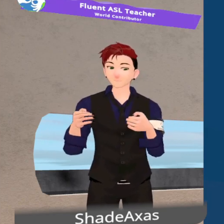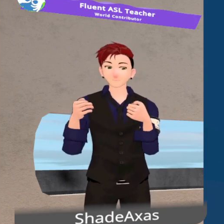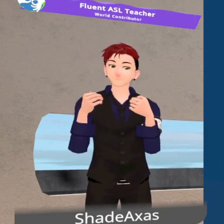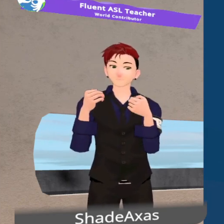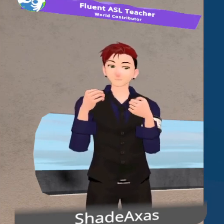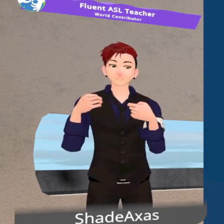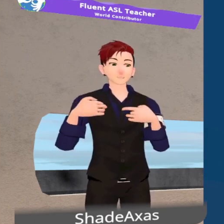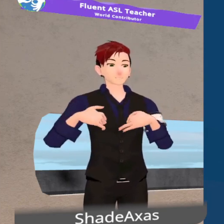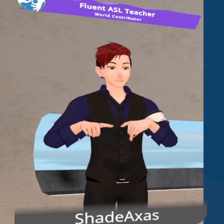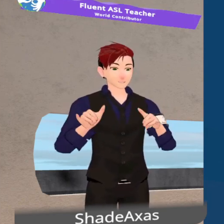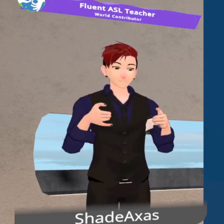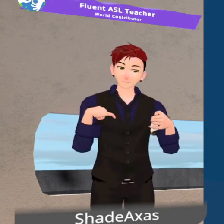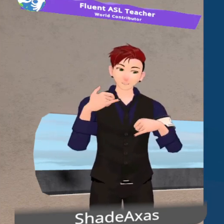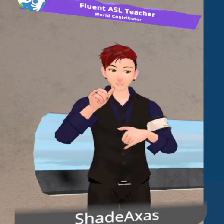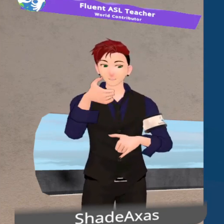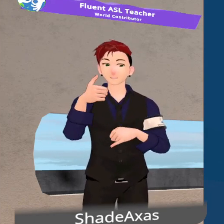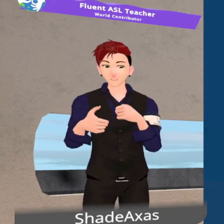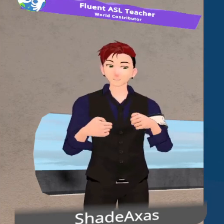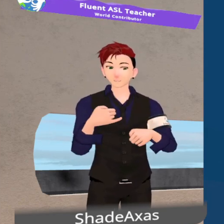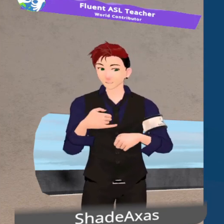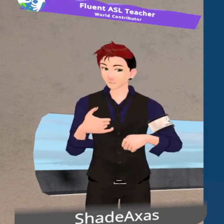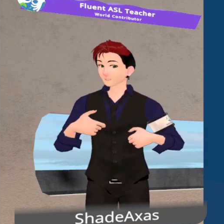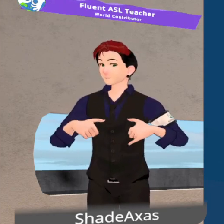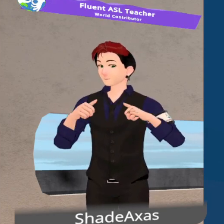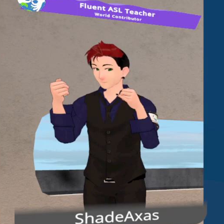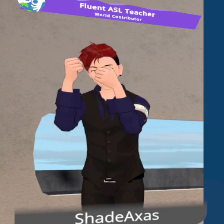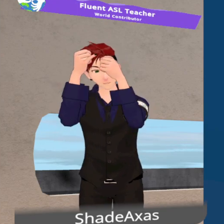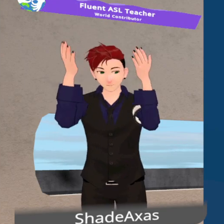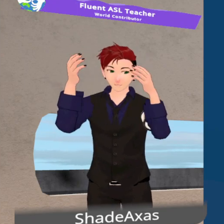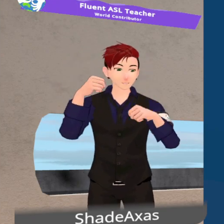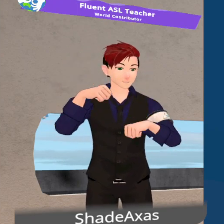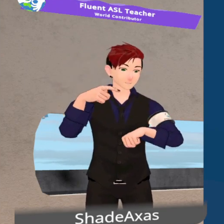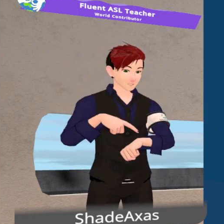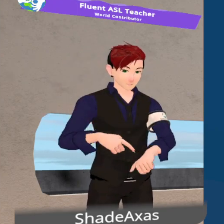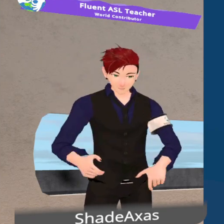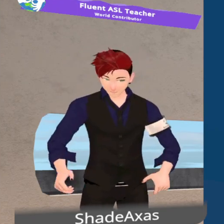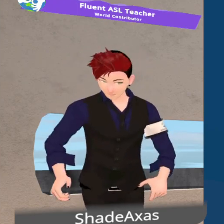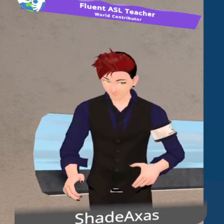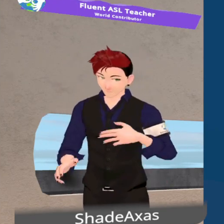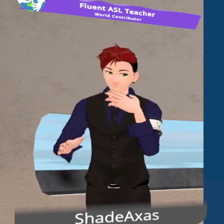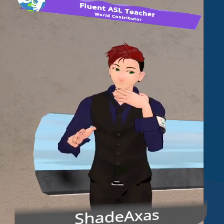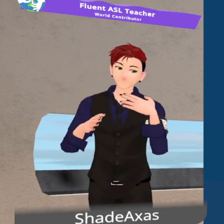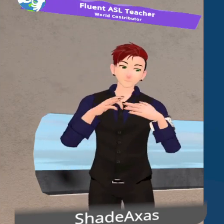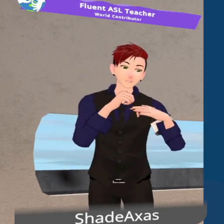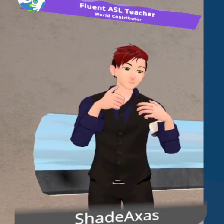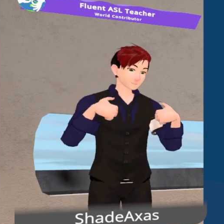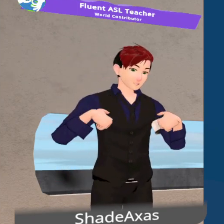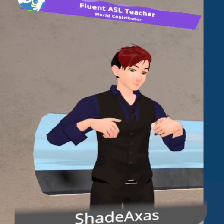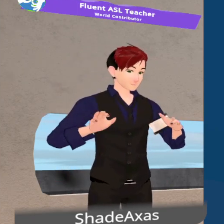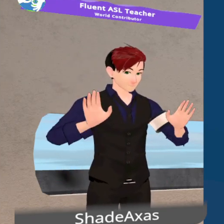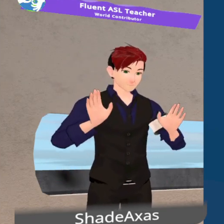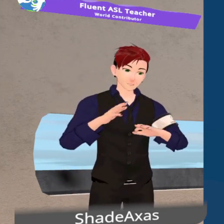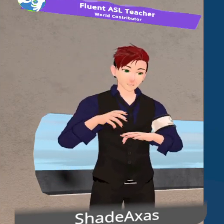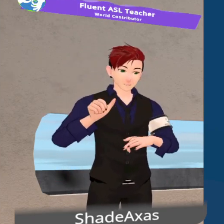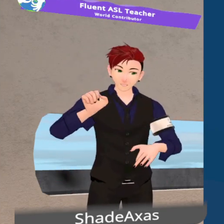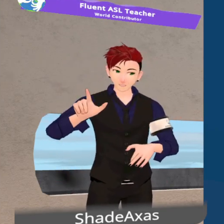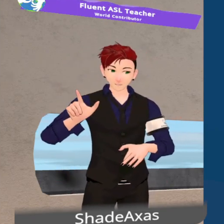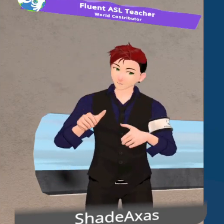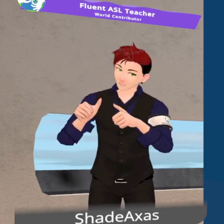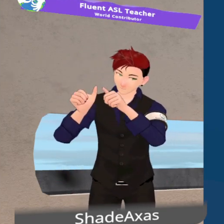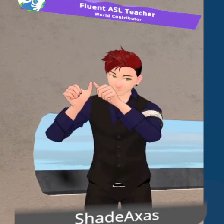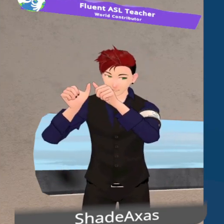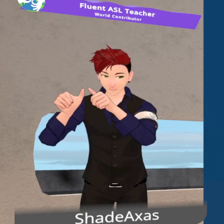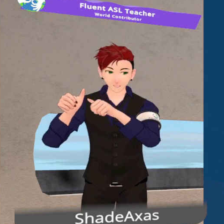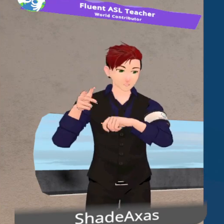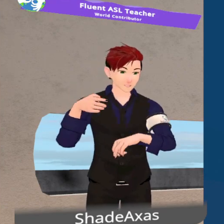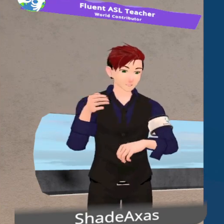sign, it's still, I've been doing this for 10 years and it still blows my mind all the time. So don't give up on